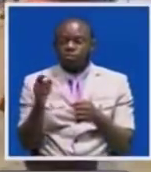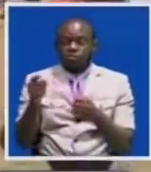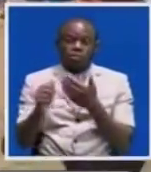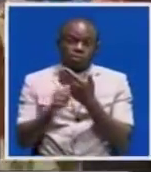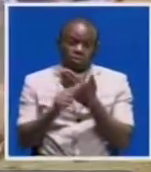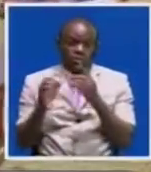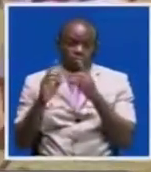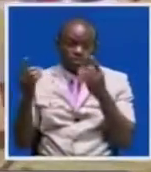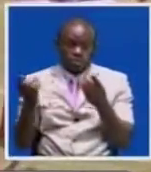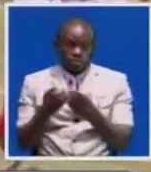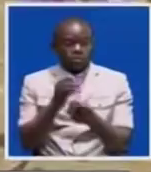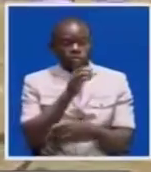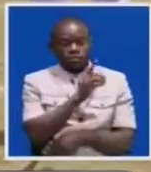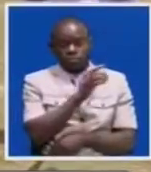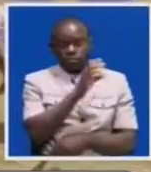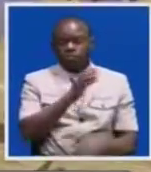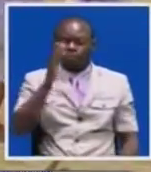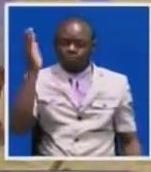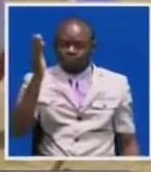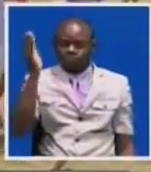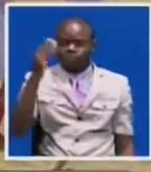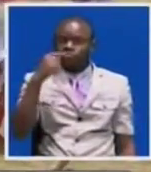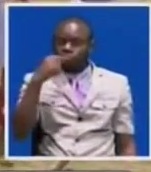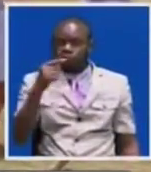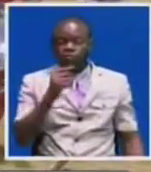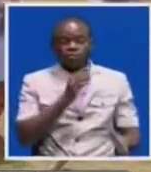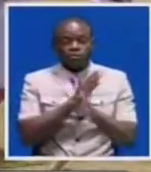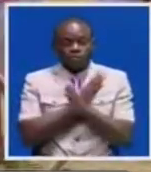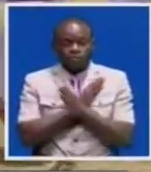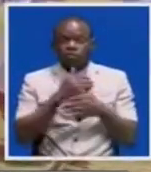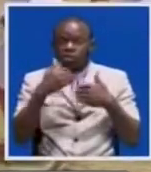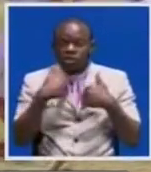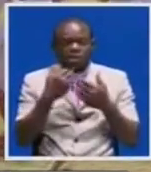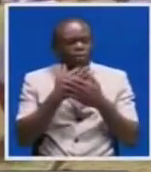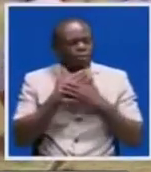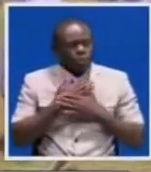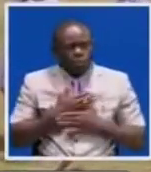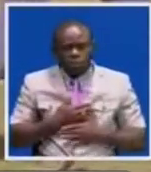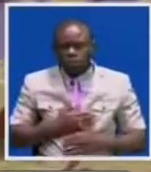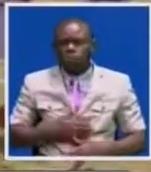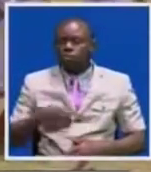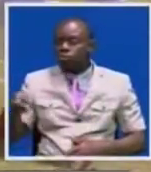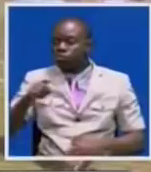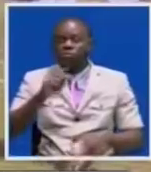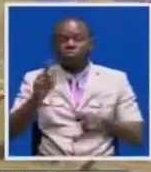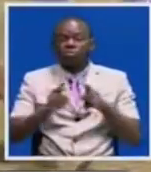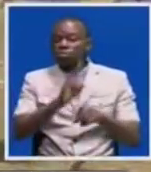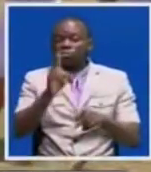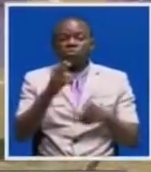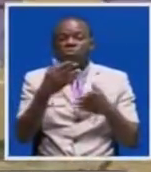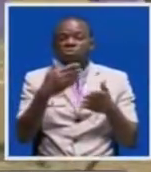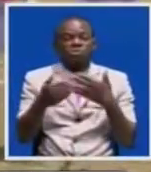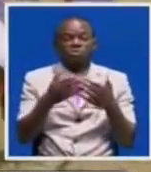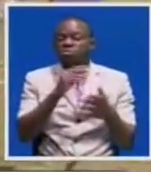District, Mr. Kamana said Zambians should not take the peace the country has enjoyed for granted. He said Zambians should